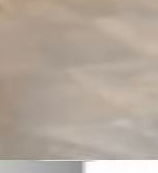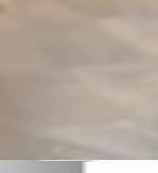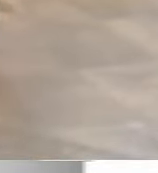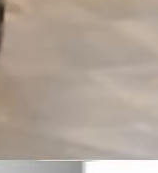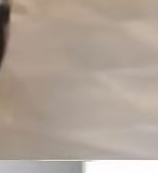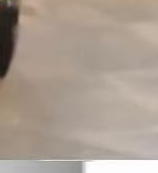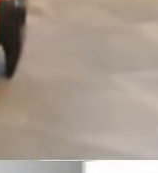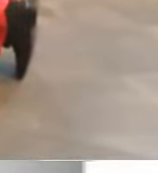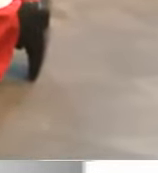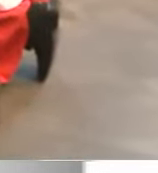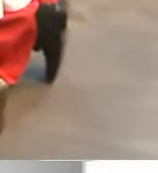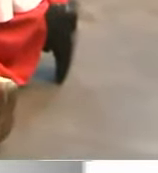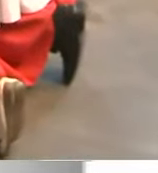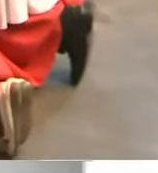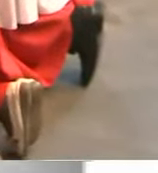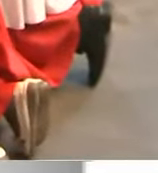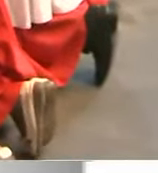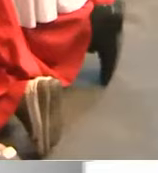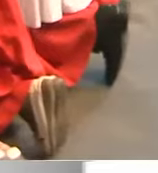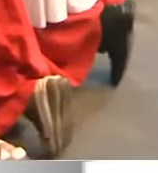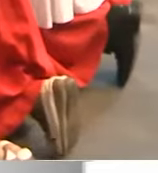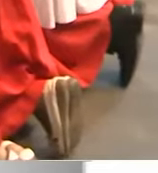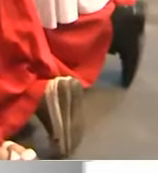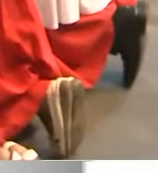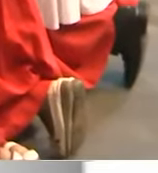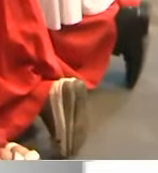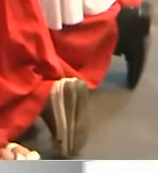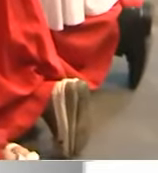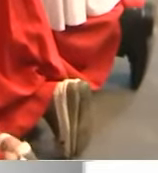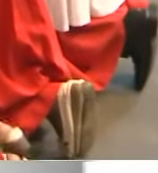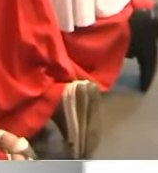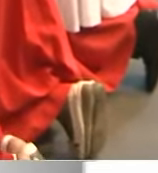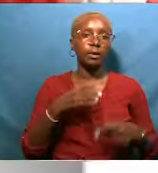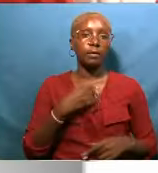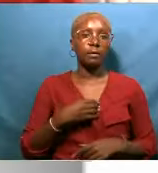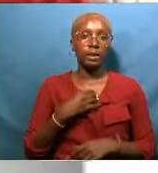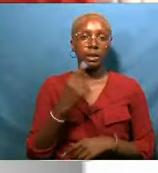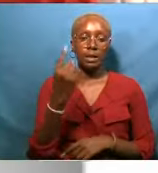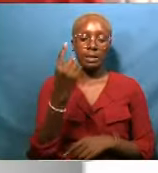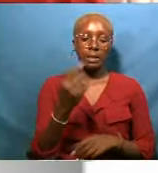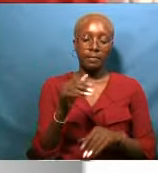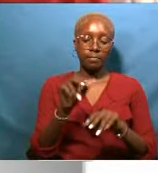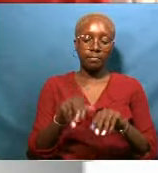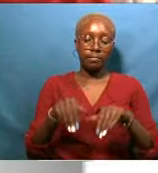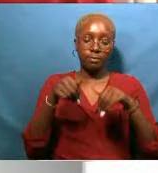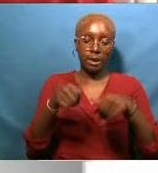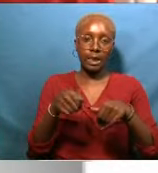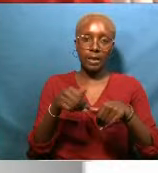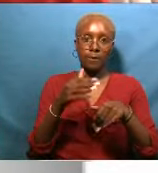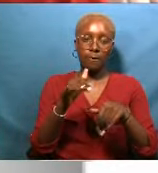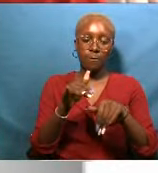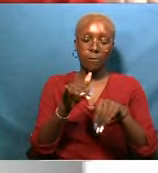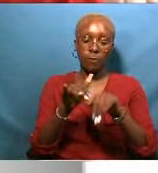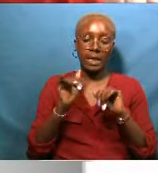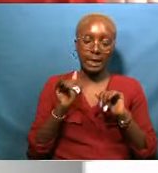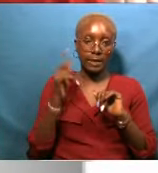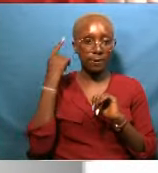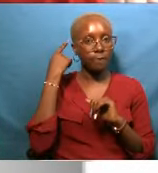As we come to the Lord's table, for those who are visiting, just come and kneel. Wait for the sidesmen to direct